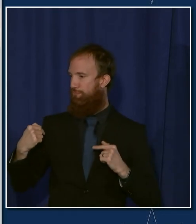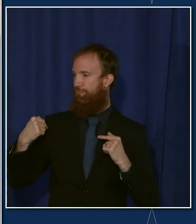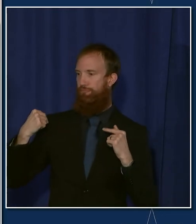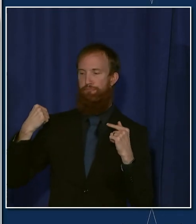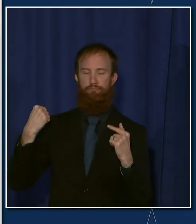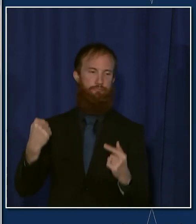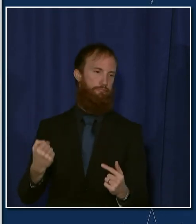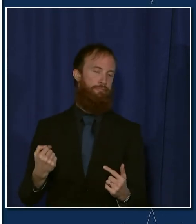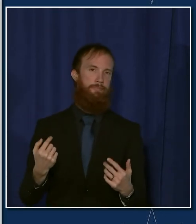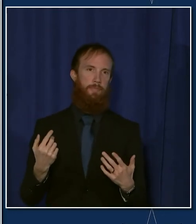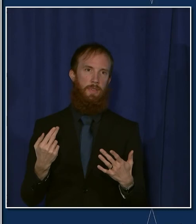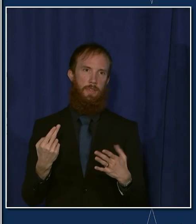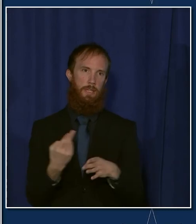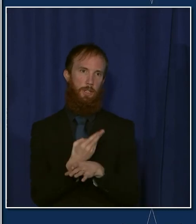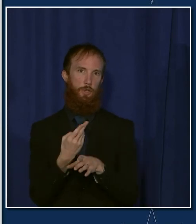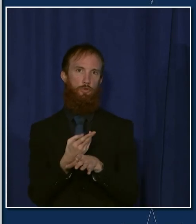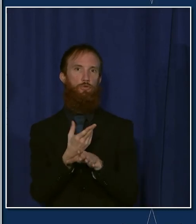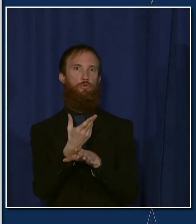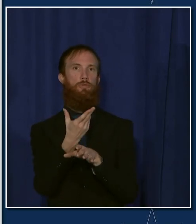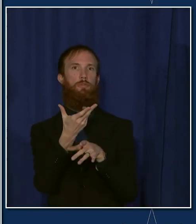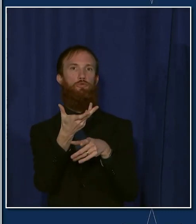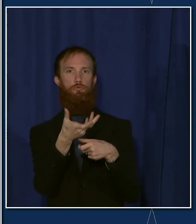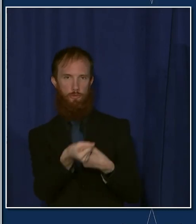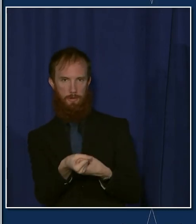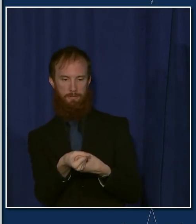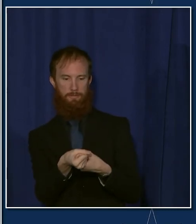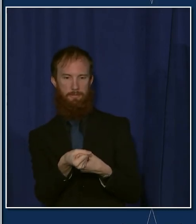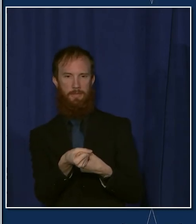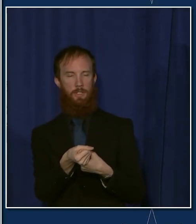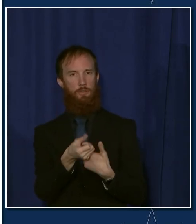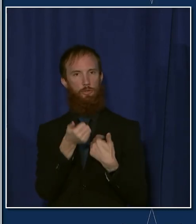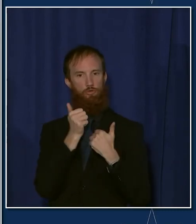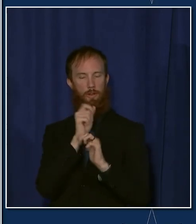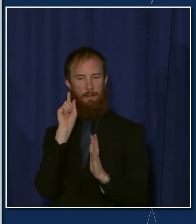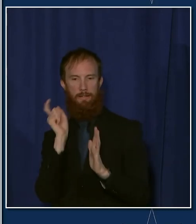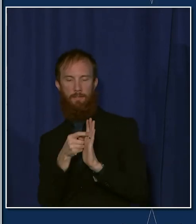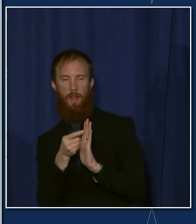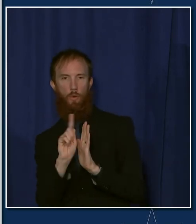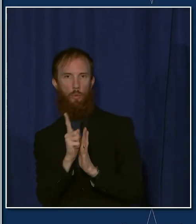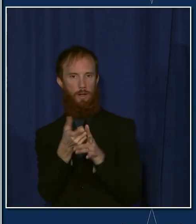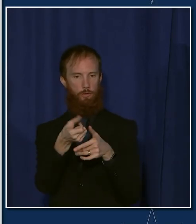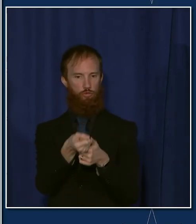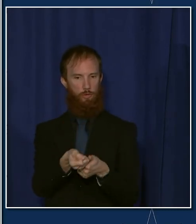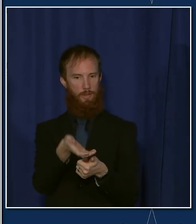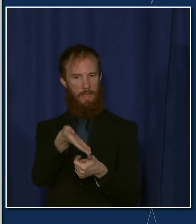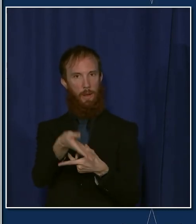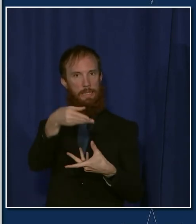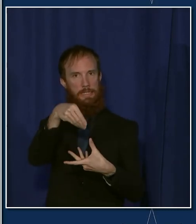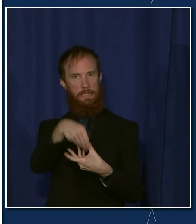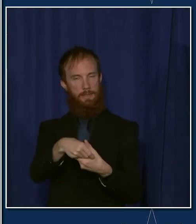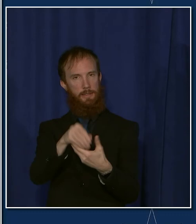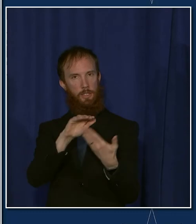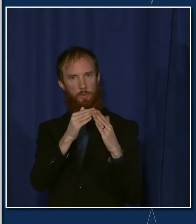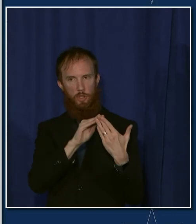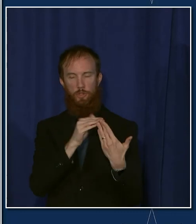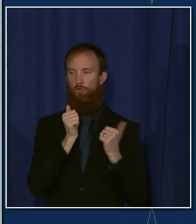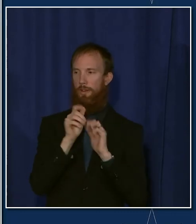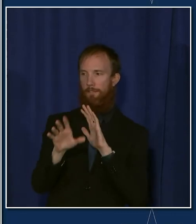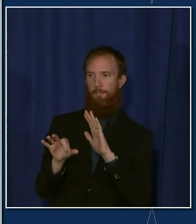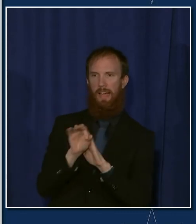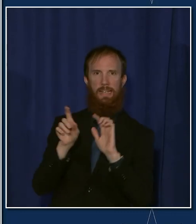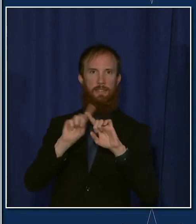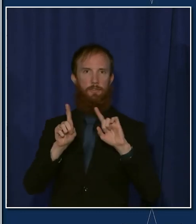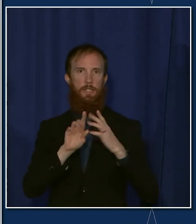use trust where it exists in communities, really looking to support community-based